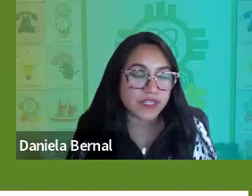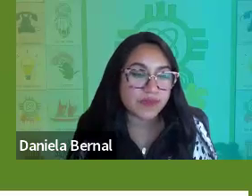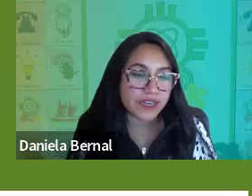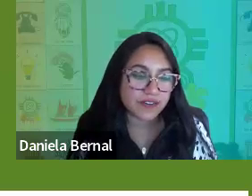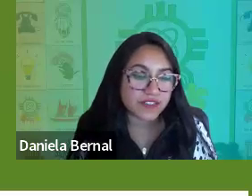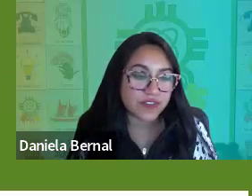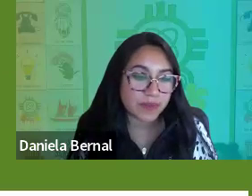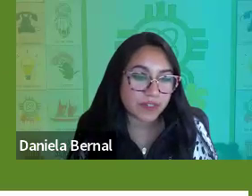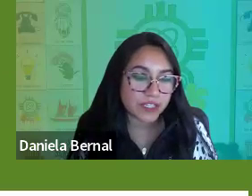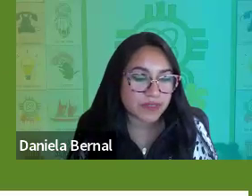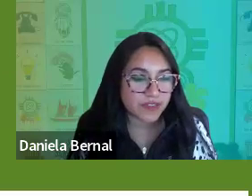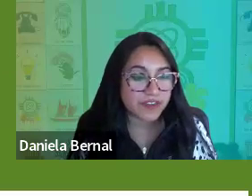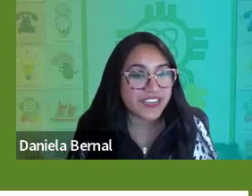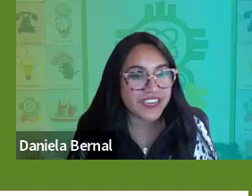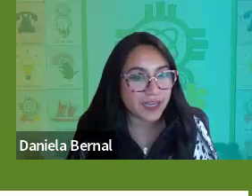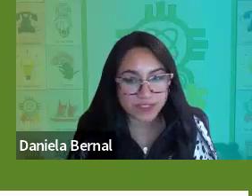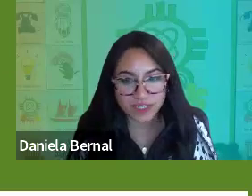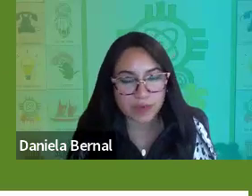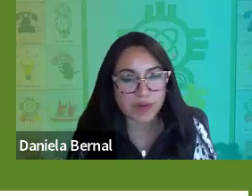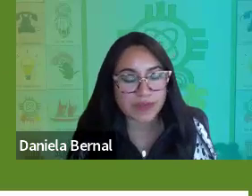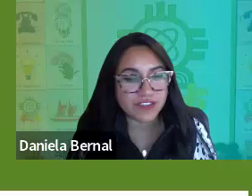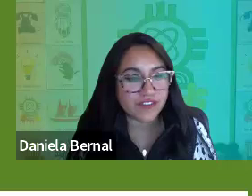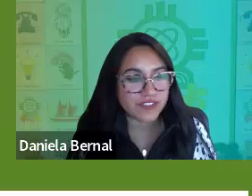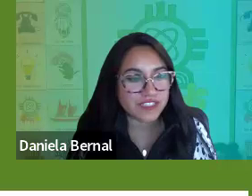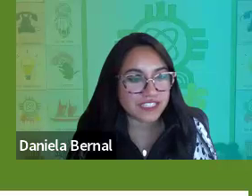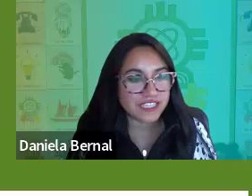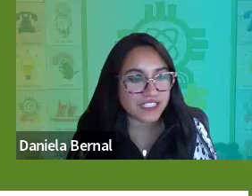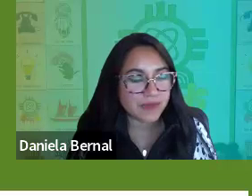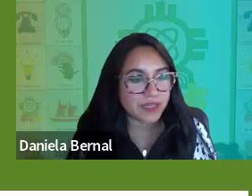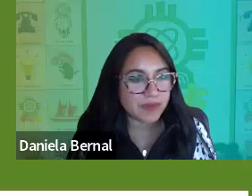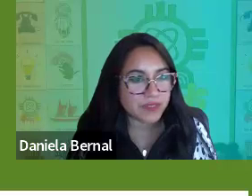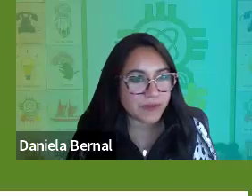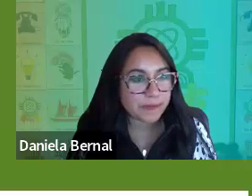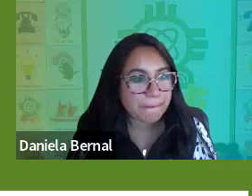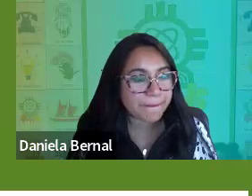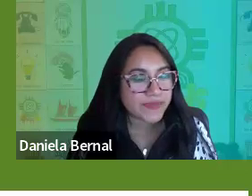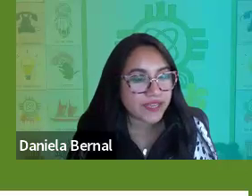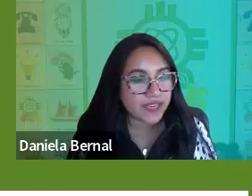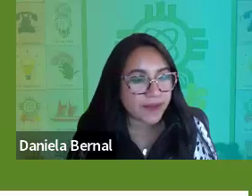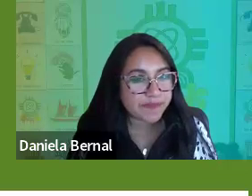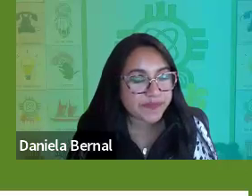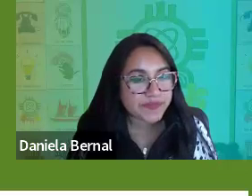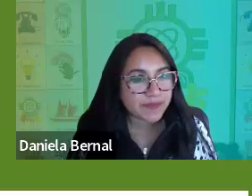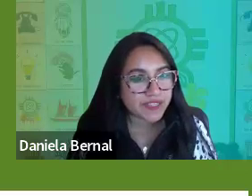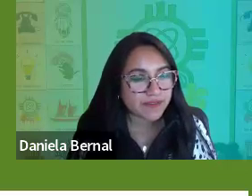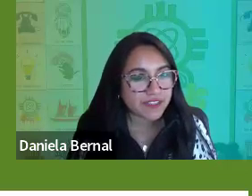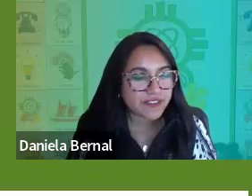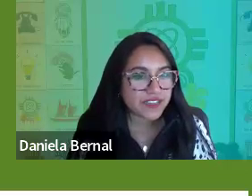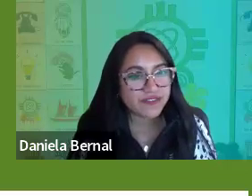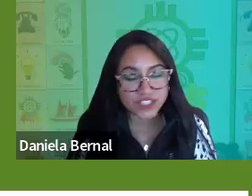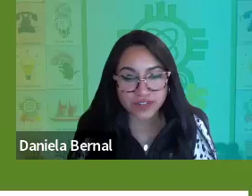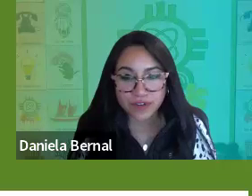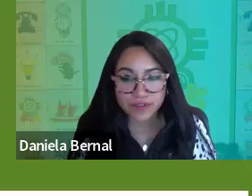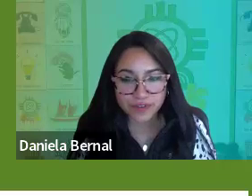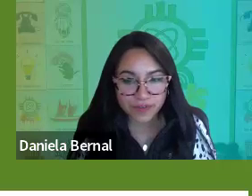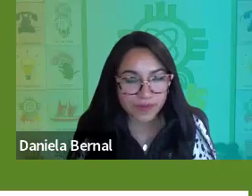and celebrate the backgrounds of our membership. So happy to talk more about the conferences that is coming up soon. But that really gives